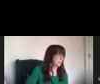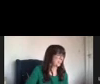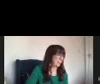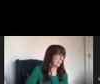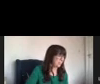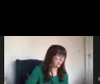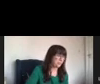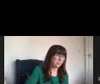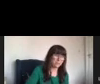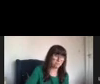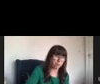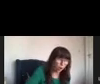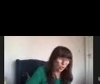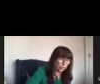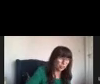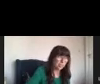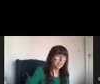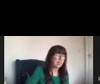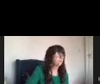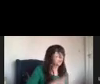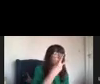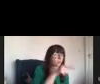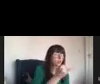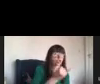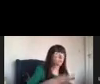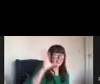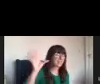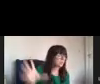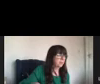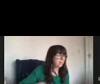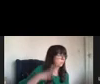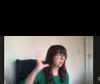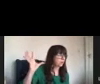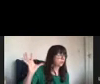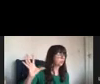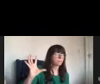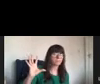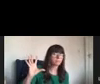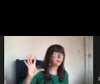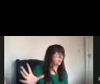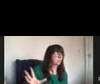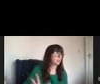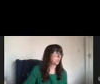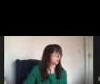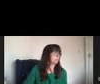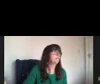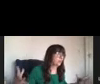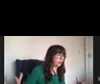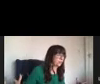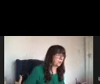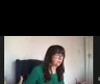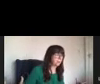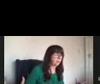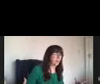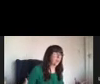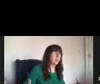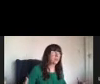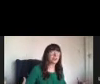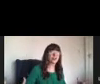they've moved to a delightfully new, very posh 2.6 million, wherever it was, pound